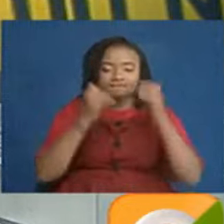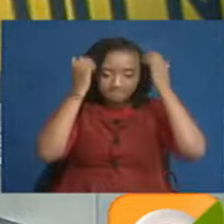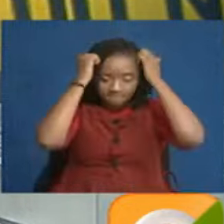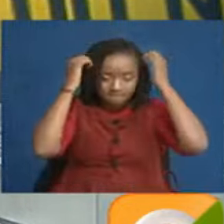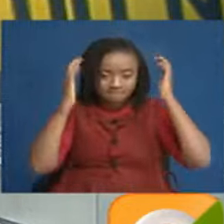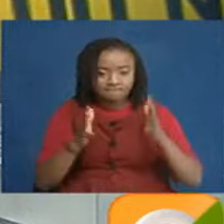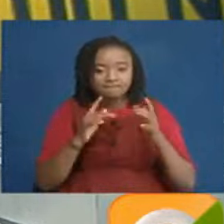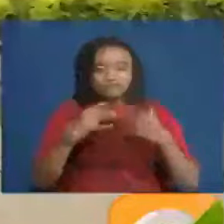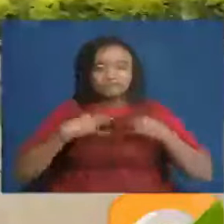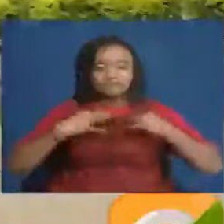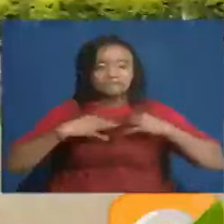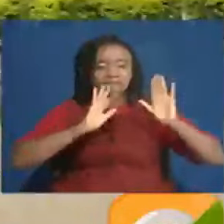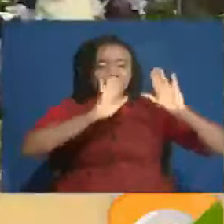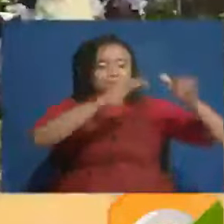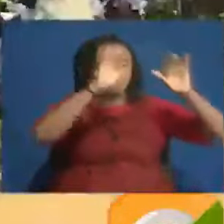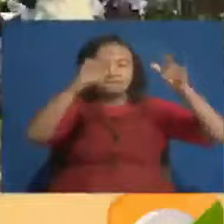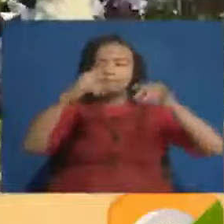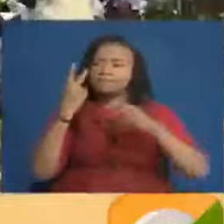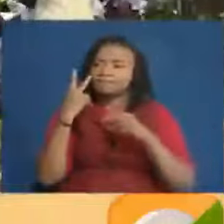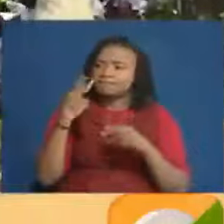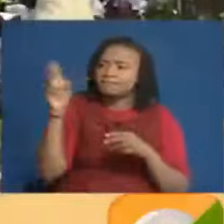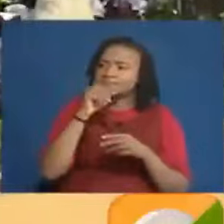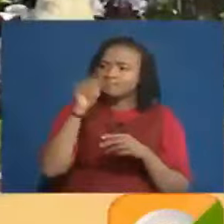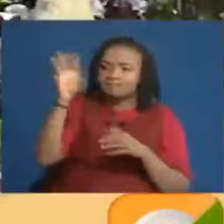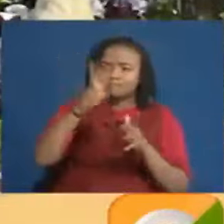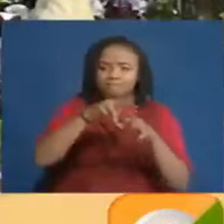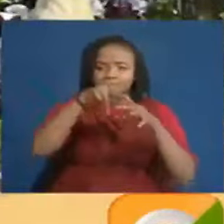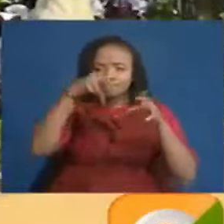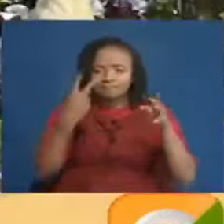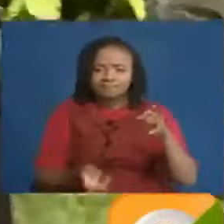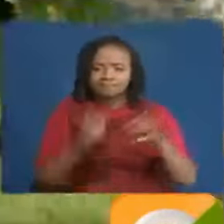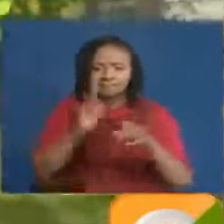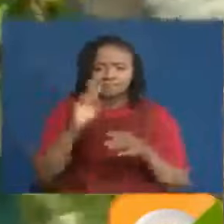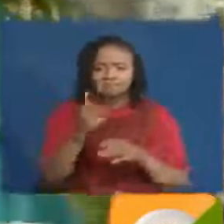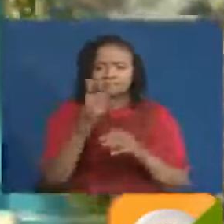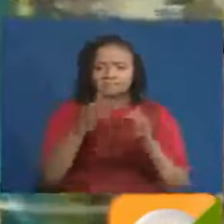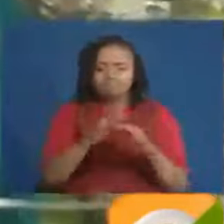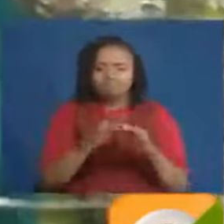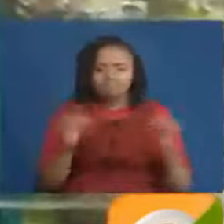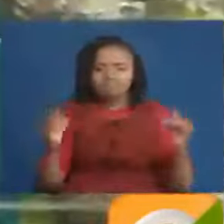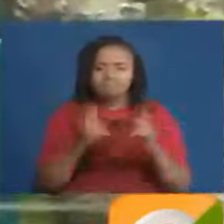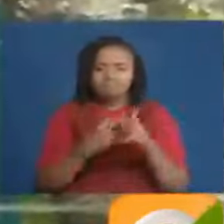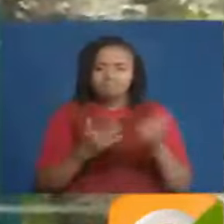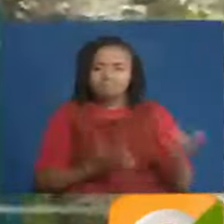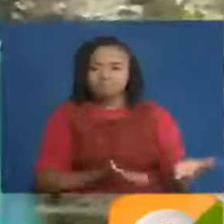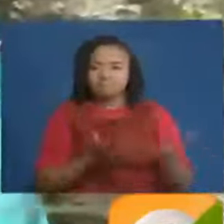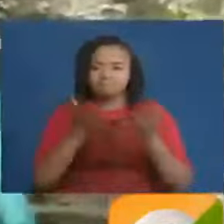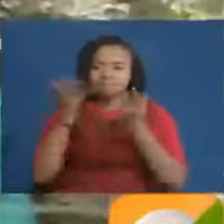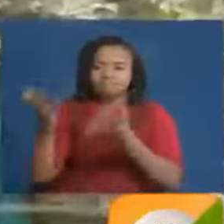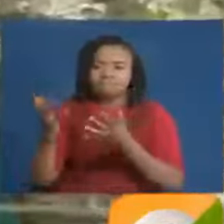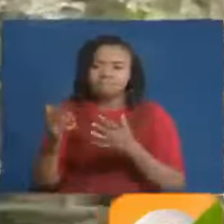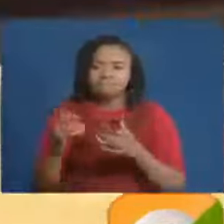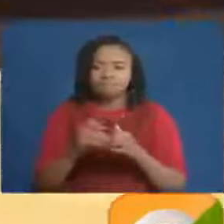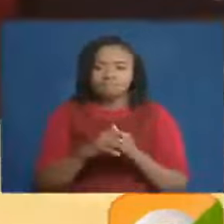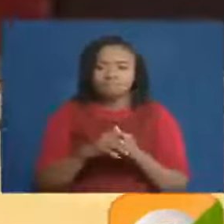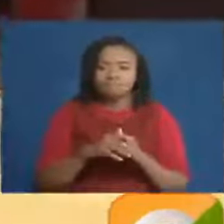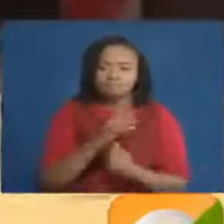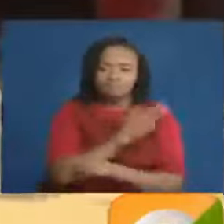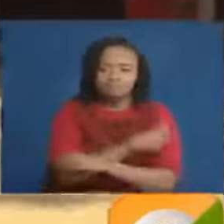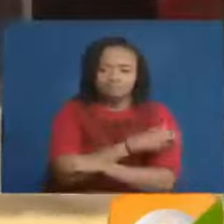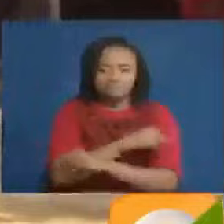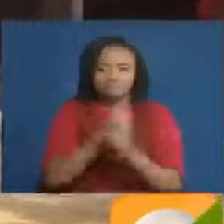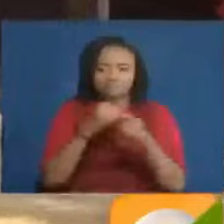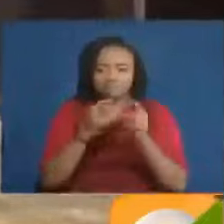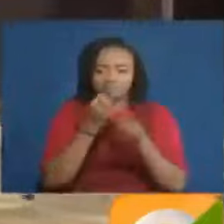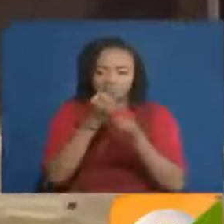hanging clothes saw Mitchell fall from the second floor. Mitchell was rushed to Nyamira County Referral Hospital, where she was confirmed dead upon